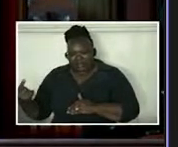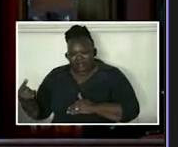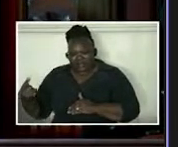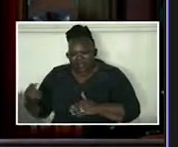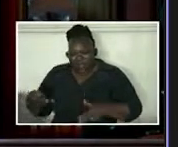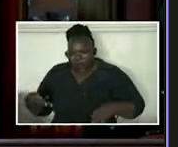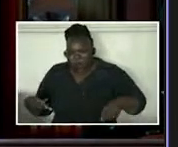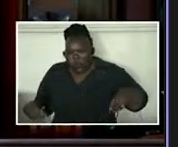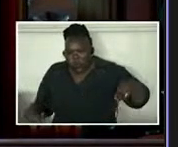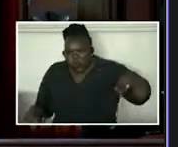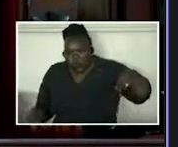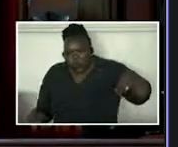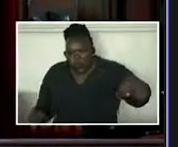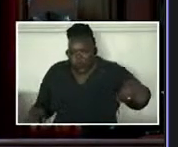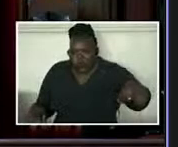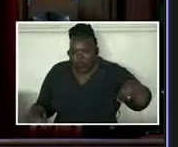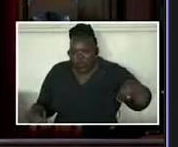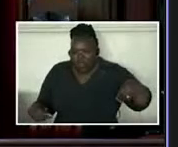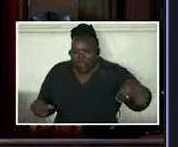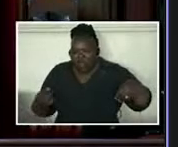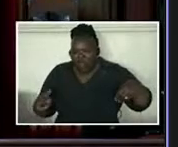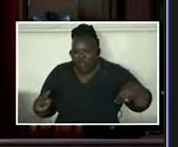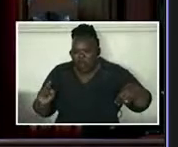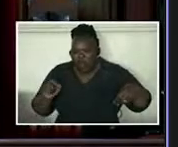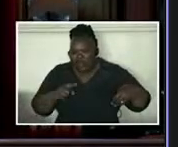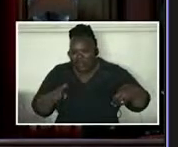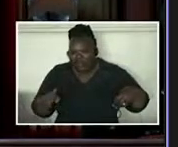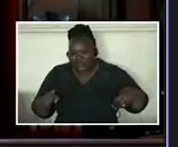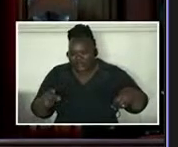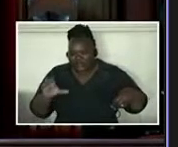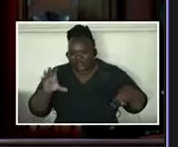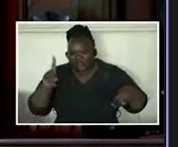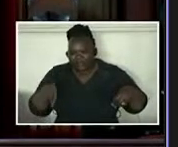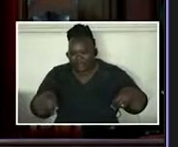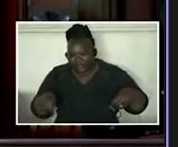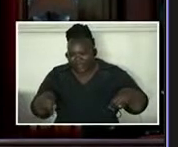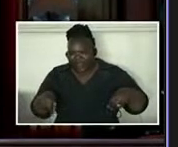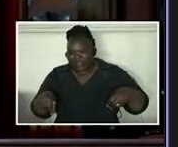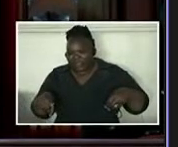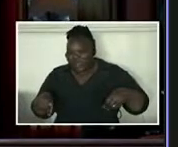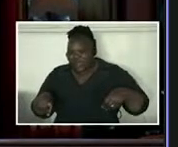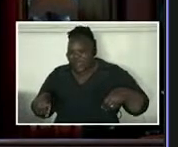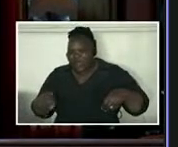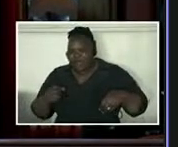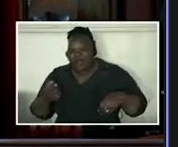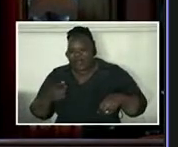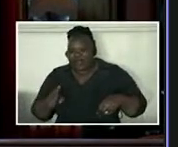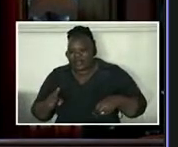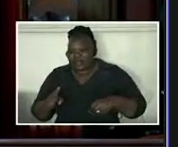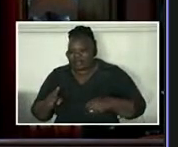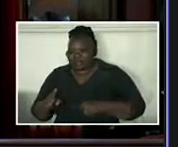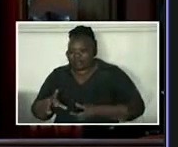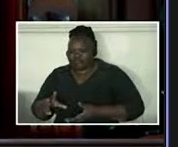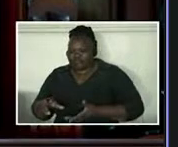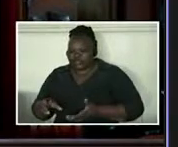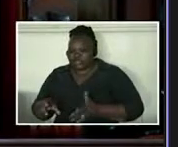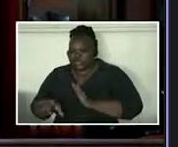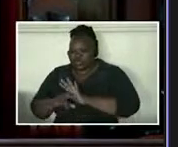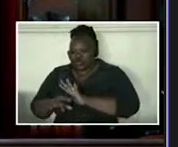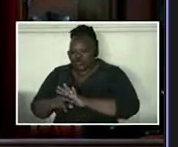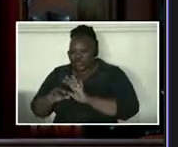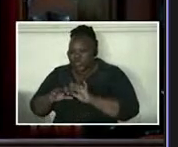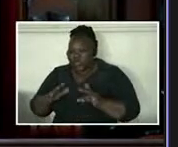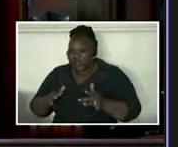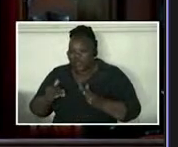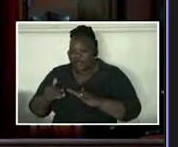these centers comply with the necessary standards and are properly resourced the department's order for performance over the past